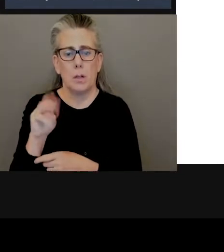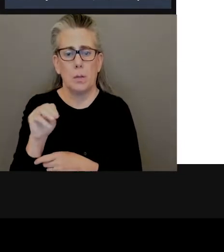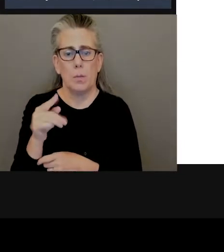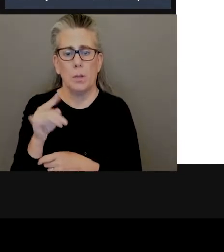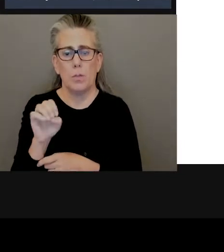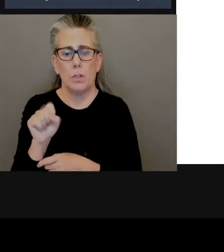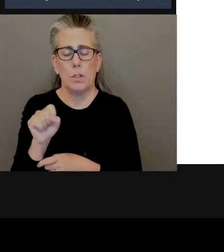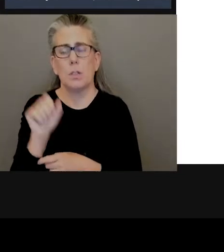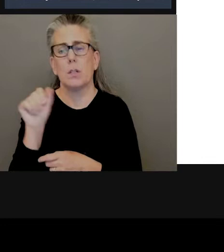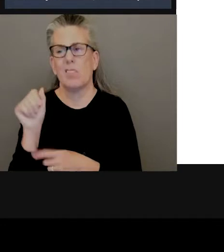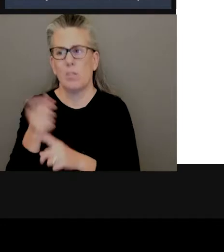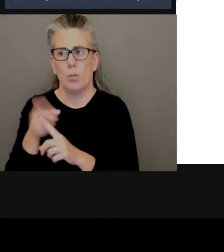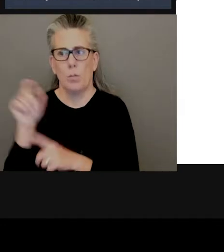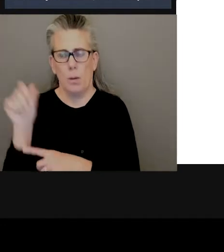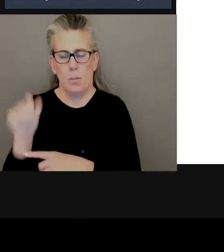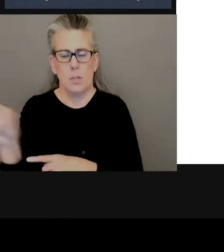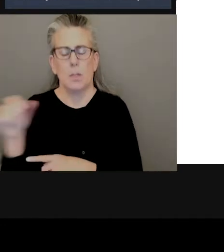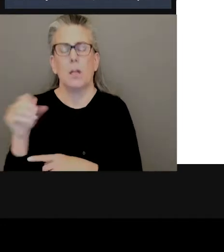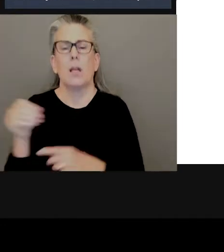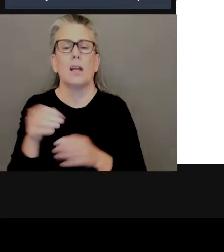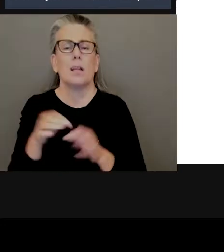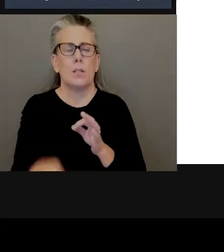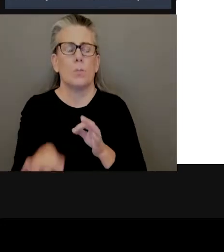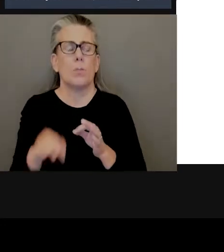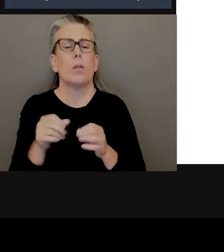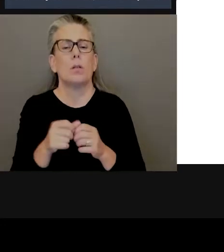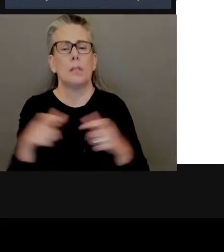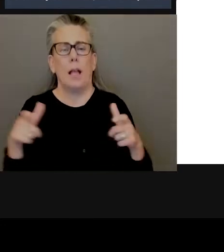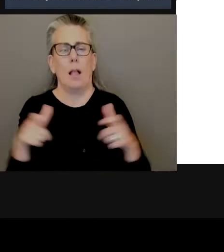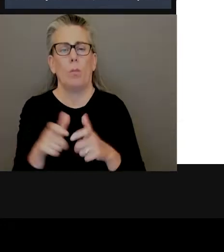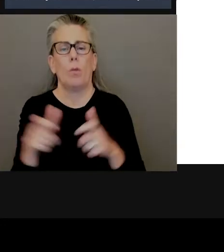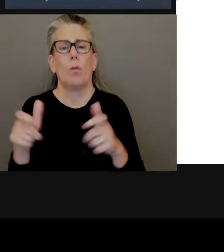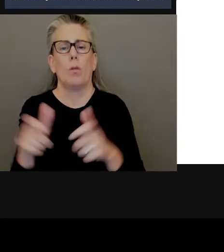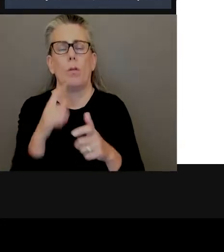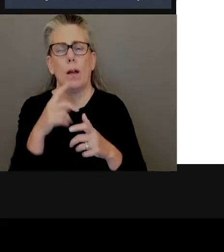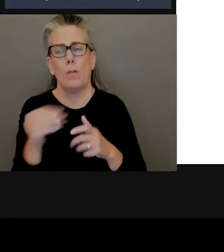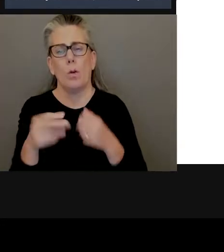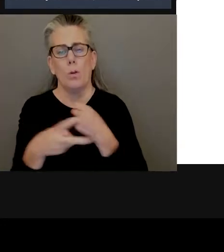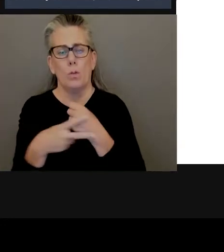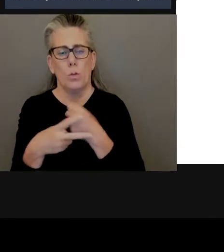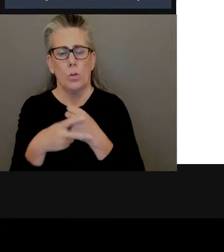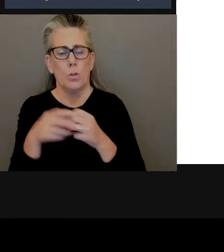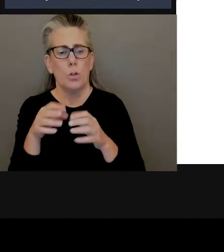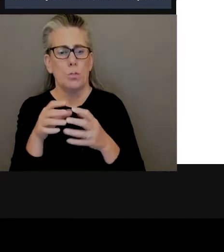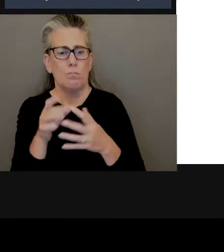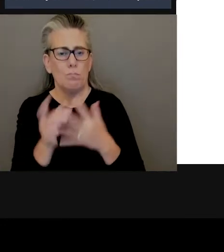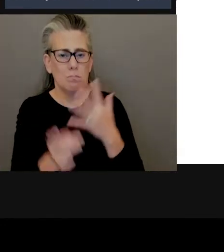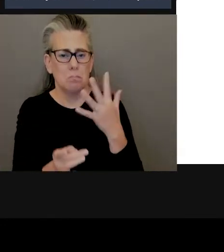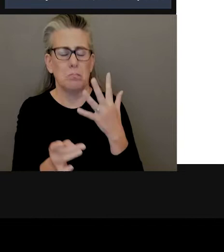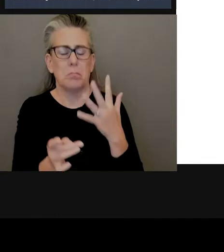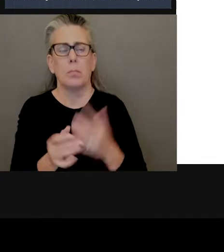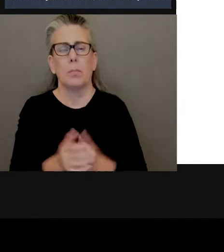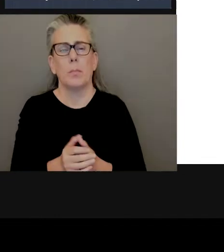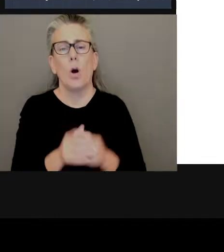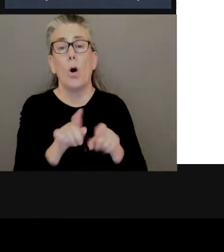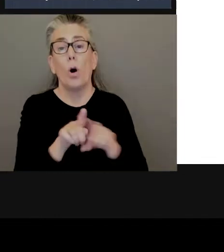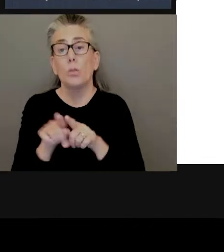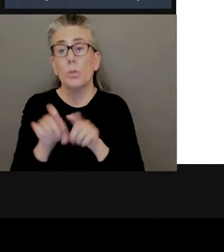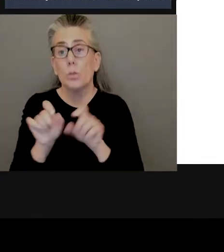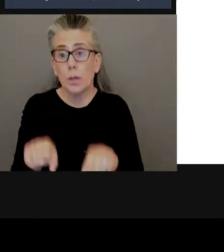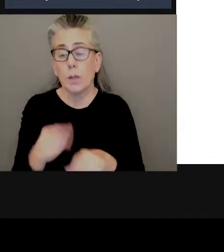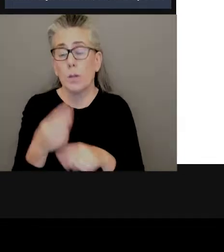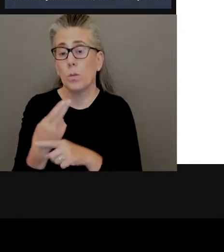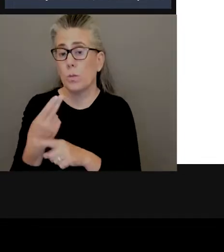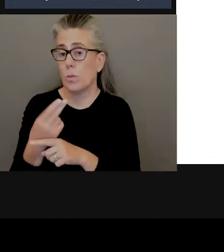for Lustre for simple, scalable, serverless storage solutions for increased training performance. You can also use Amazon Relational Database